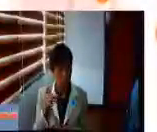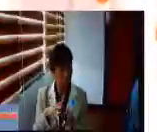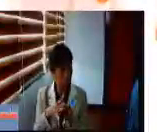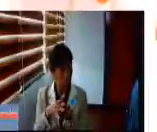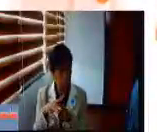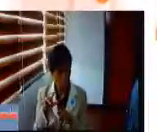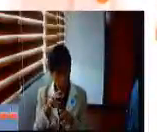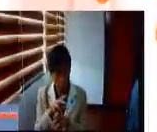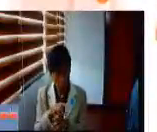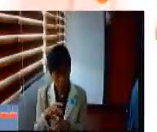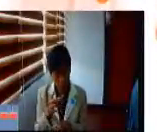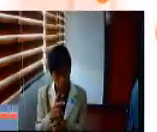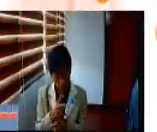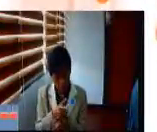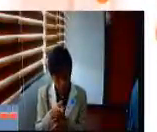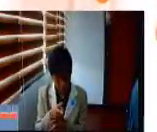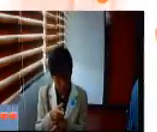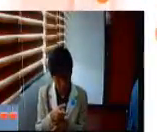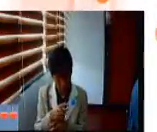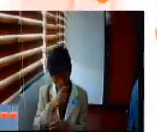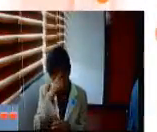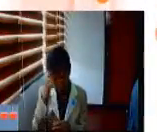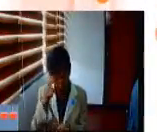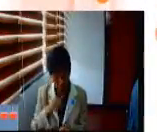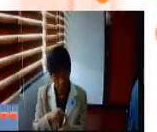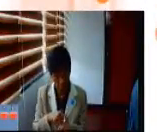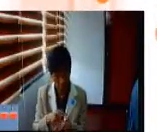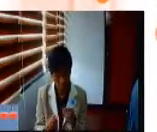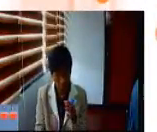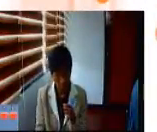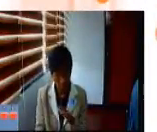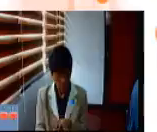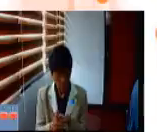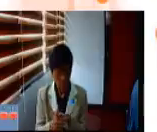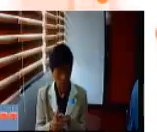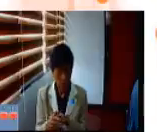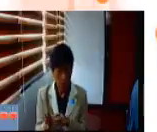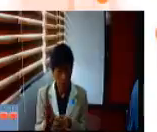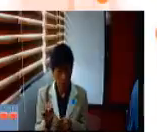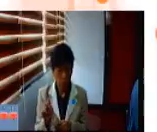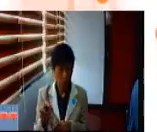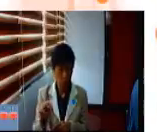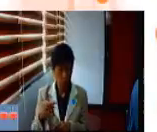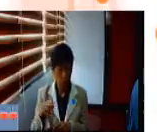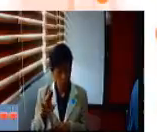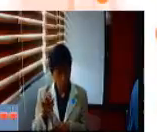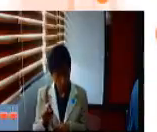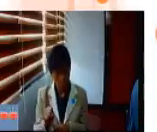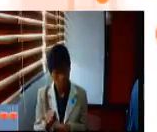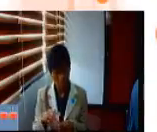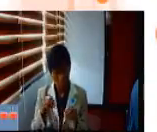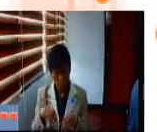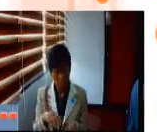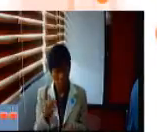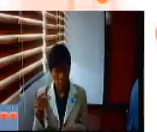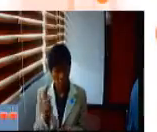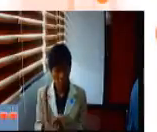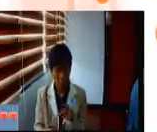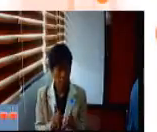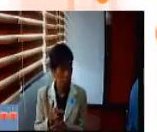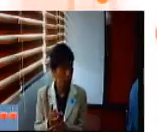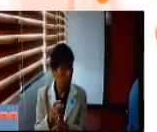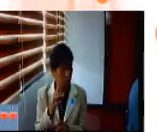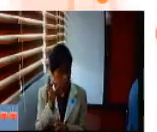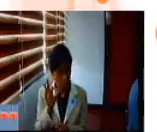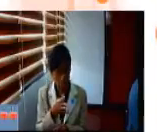during summer, lumilitaw po yung bangus fry, nawawala po yung ibang species. Pero noong 2016, nagkaroon ng El